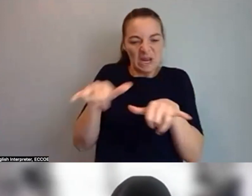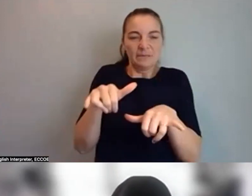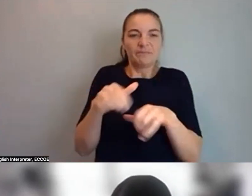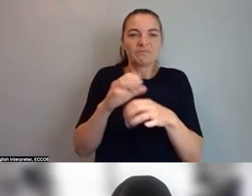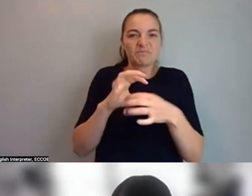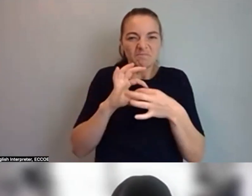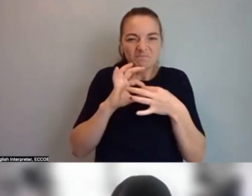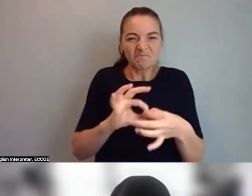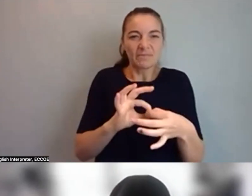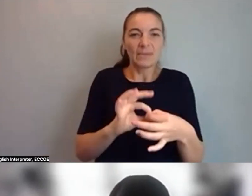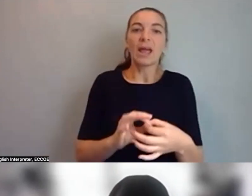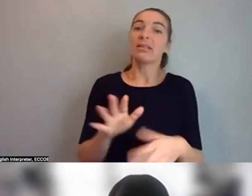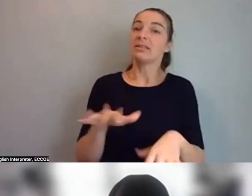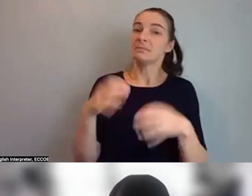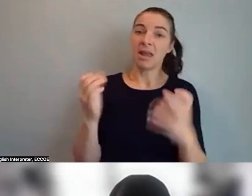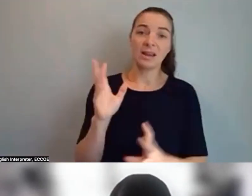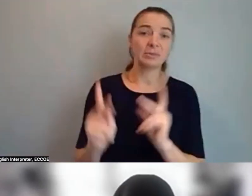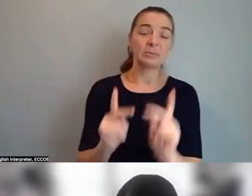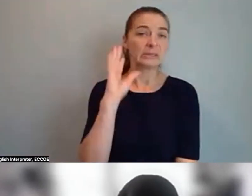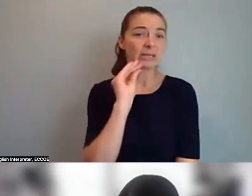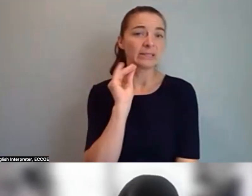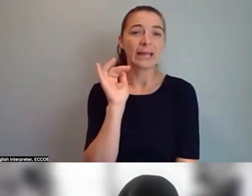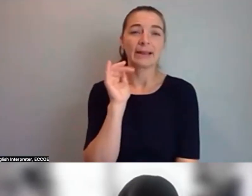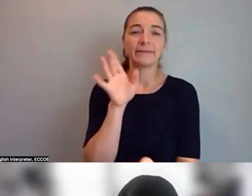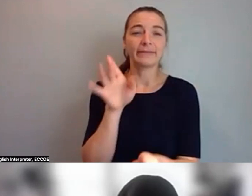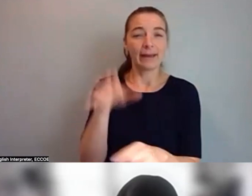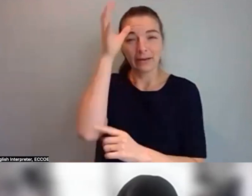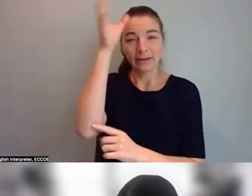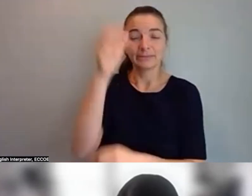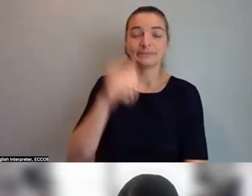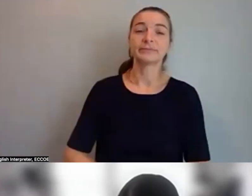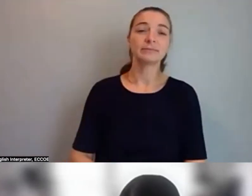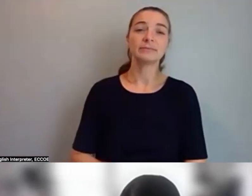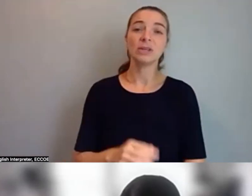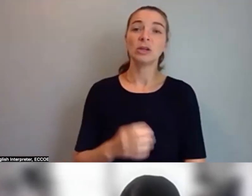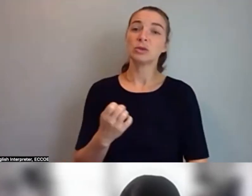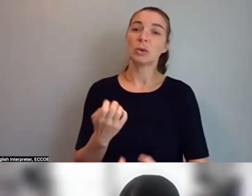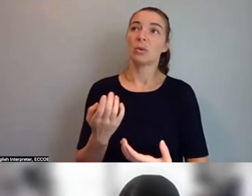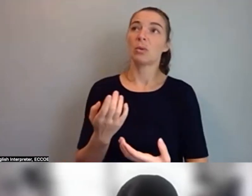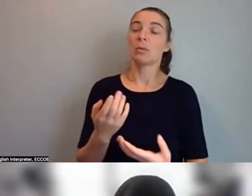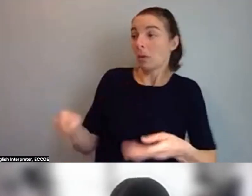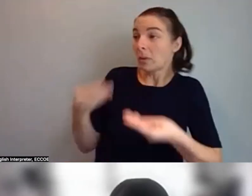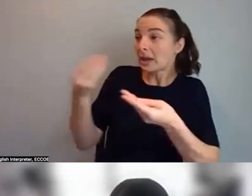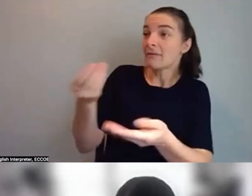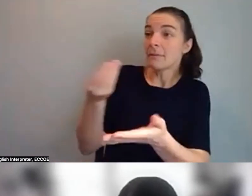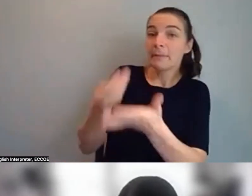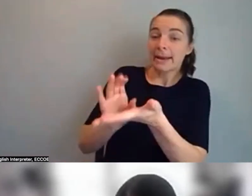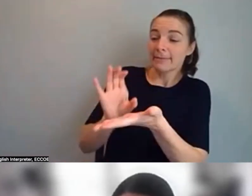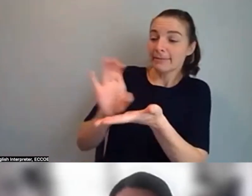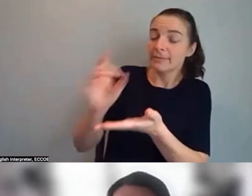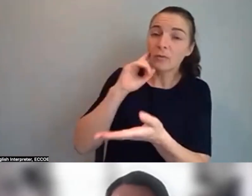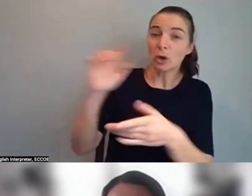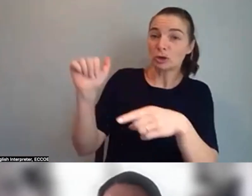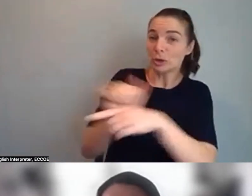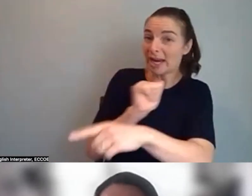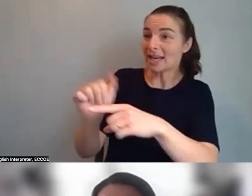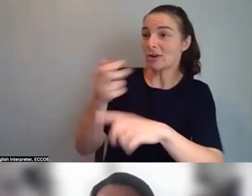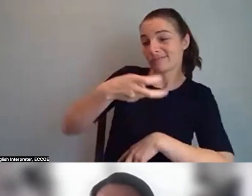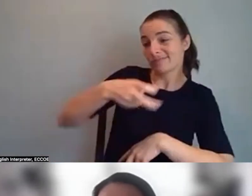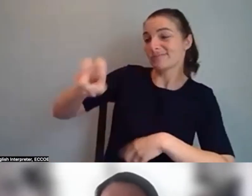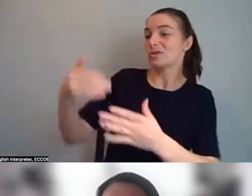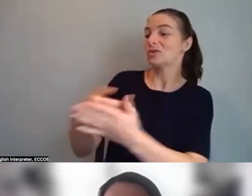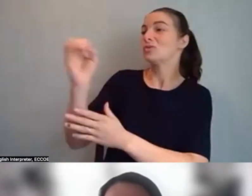really thought of. So, you know, it doesn't matter how much money you're going to throw into, like, training folks for different kinds of labor. You know, this is really,